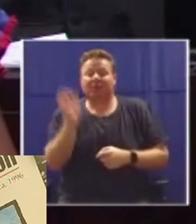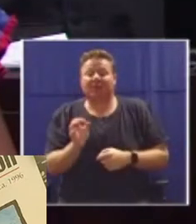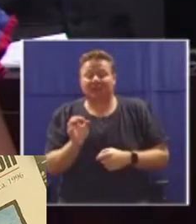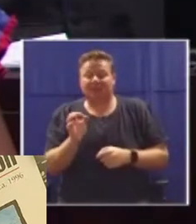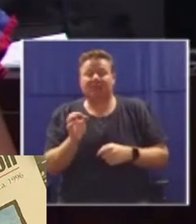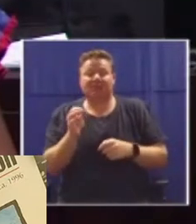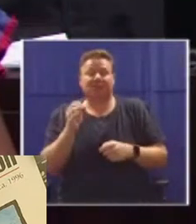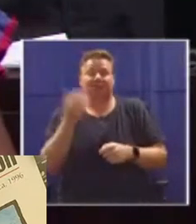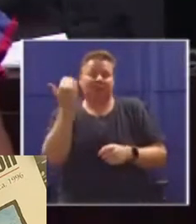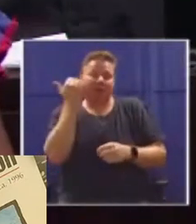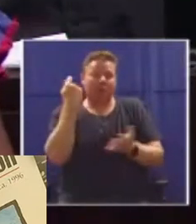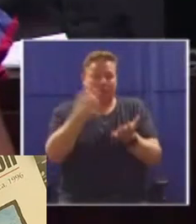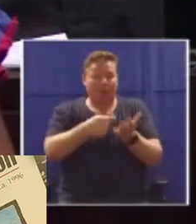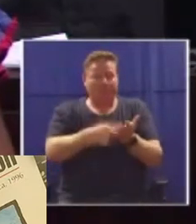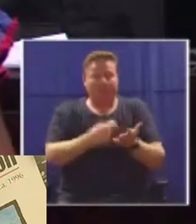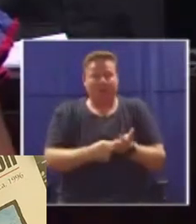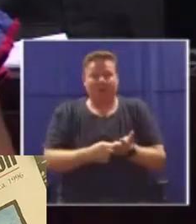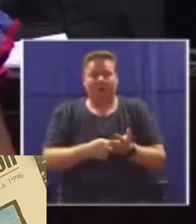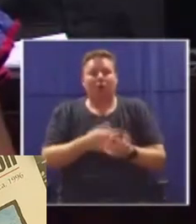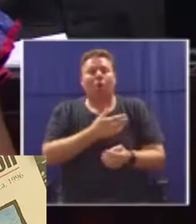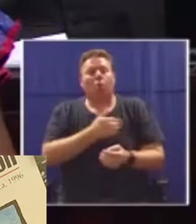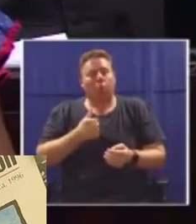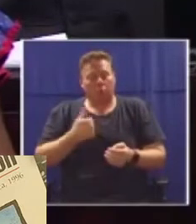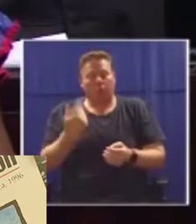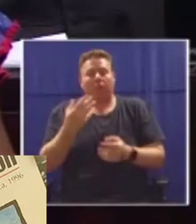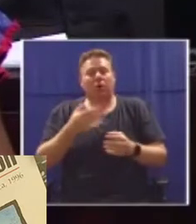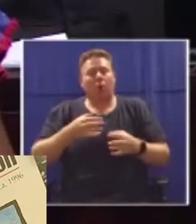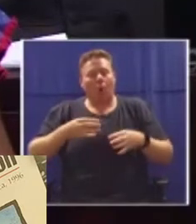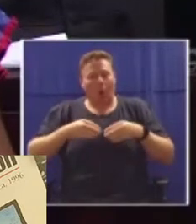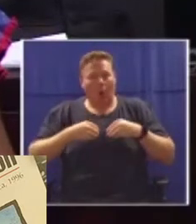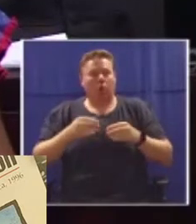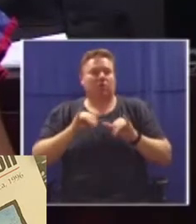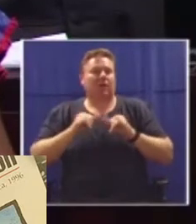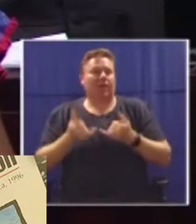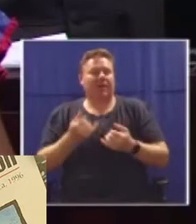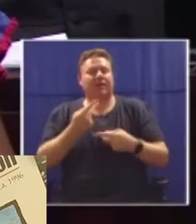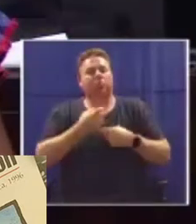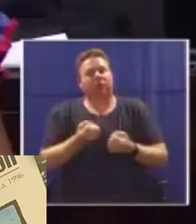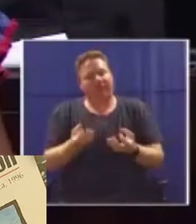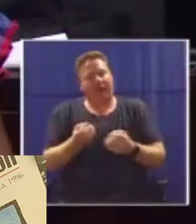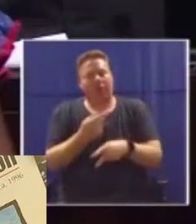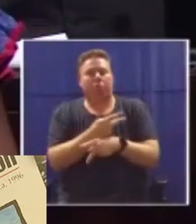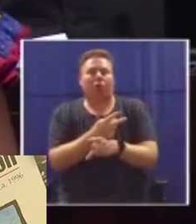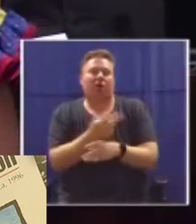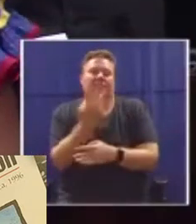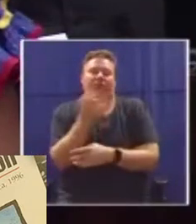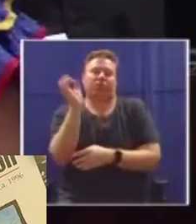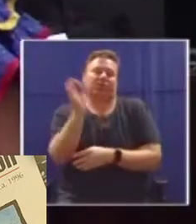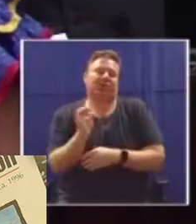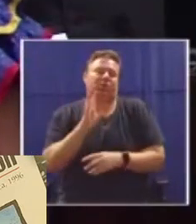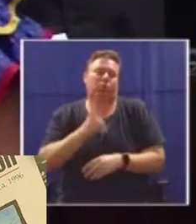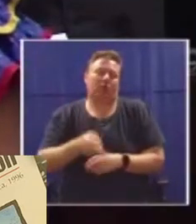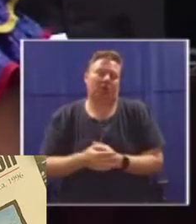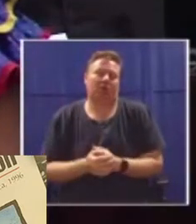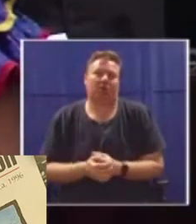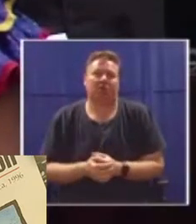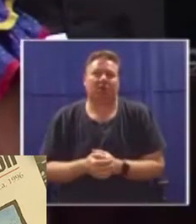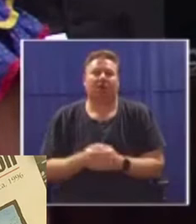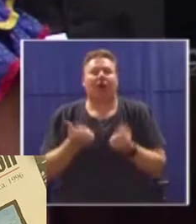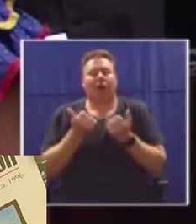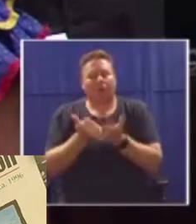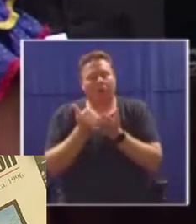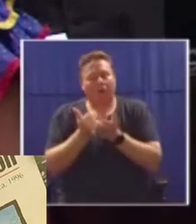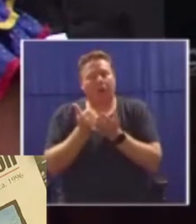spent on women-owned enterprises. This will go a long way in promoting and